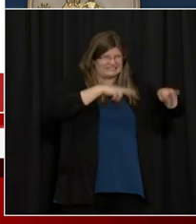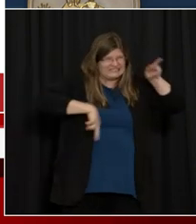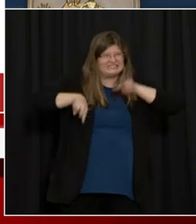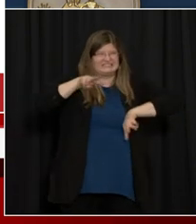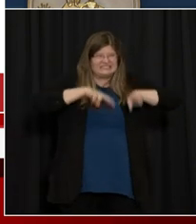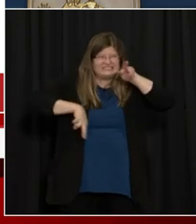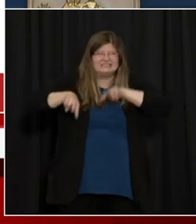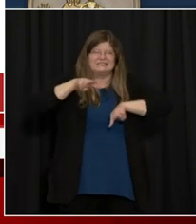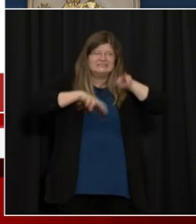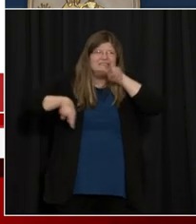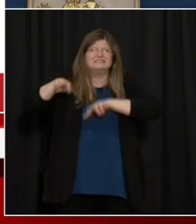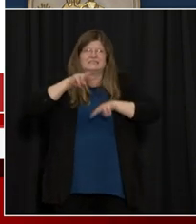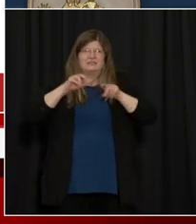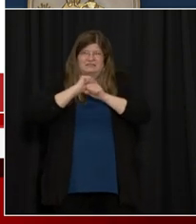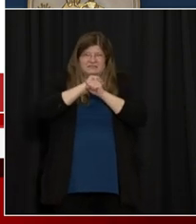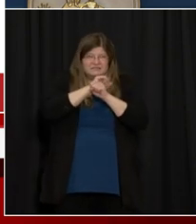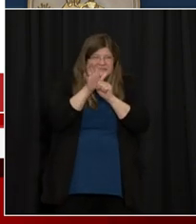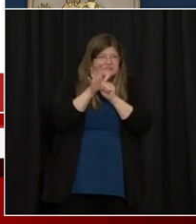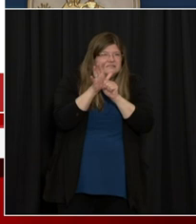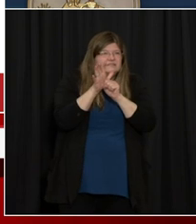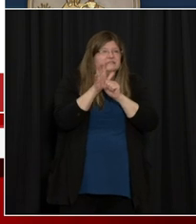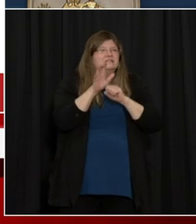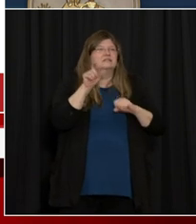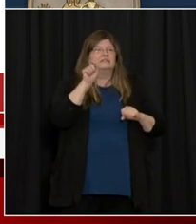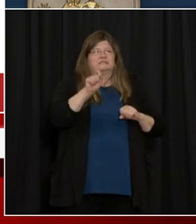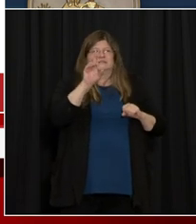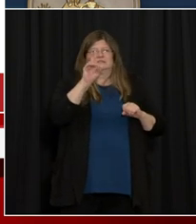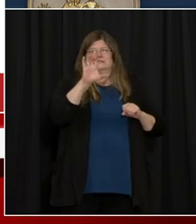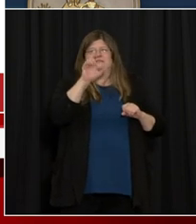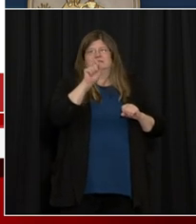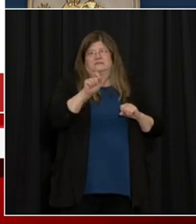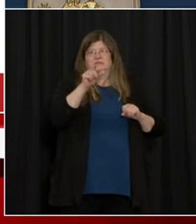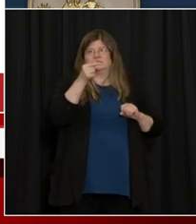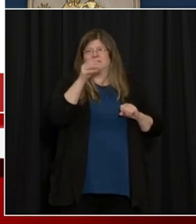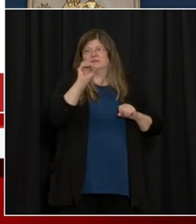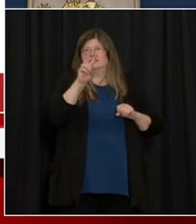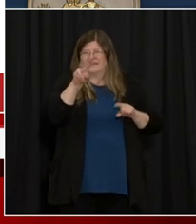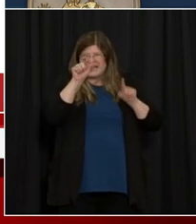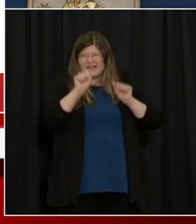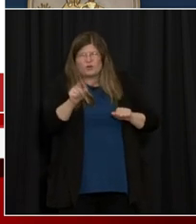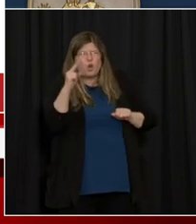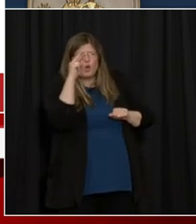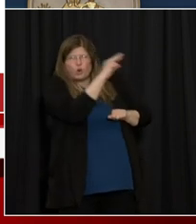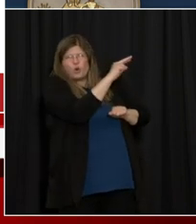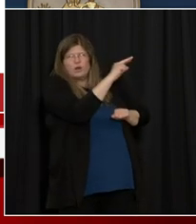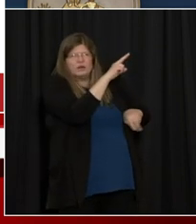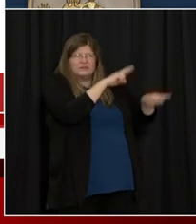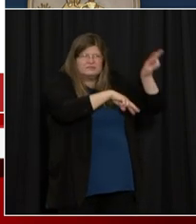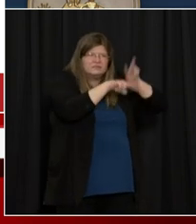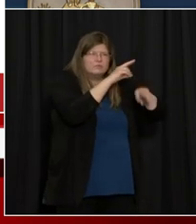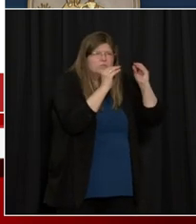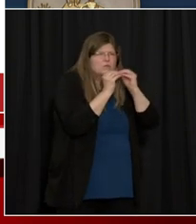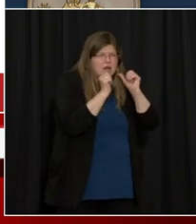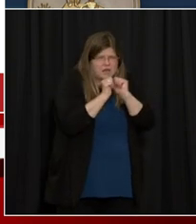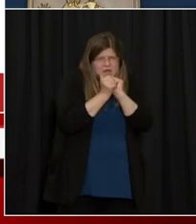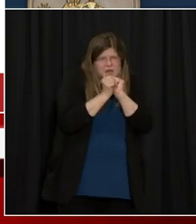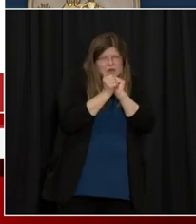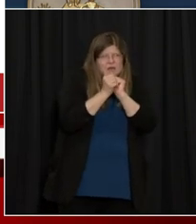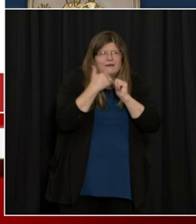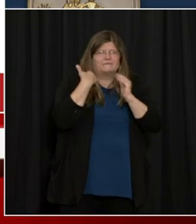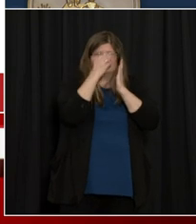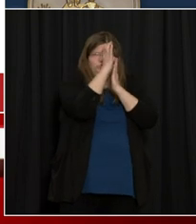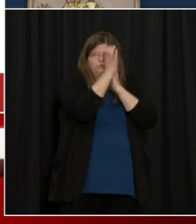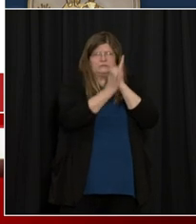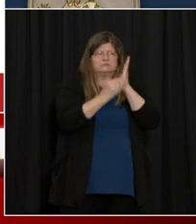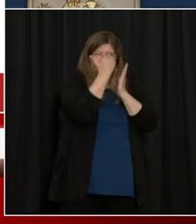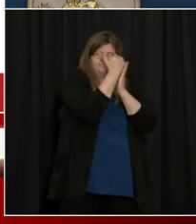coronavirus.dc.gov for a checklist for reopening. I'm very pleased also that DSLBD and our